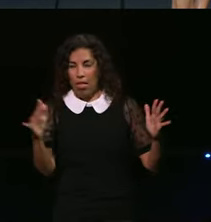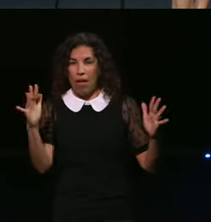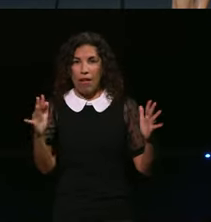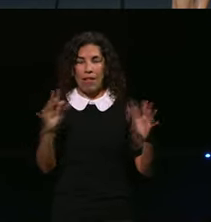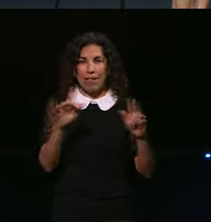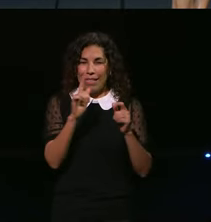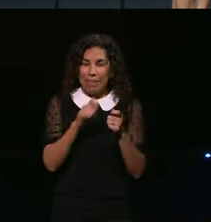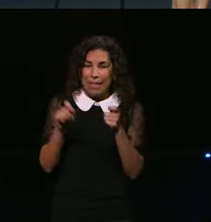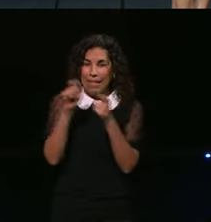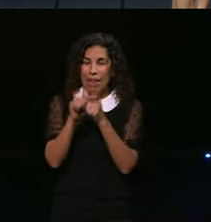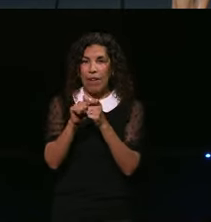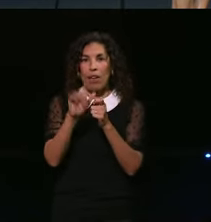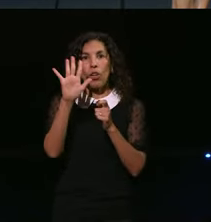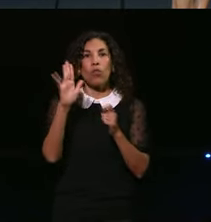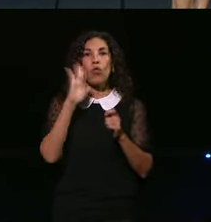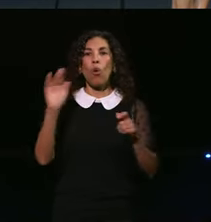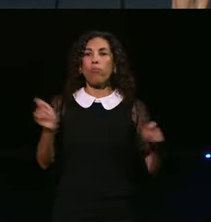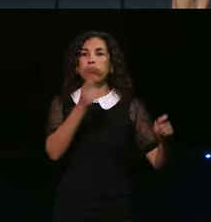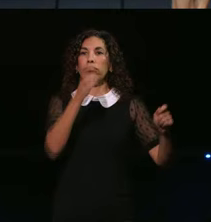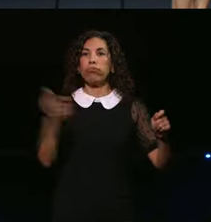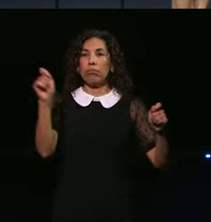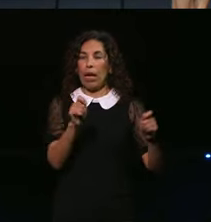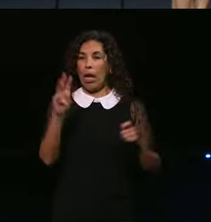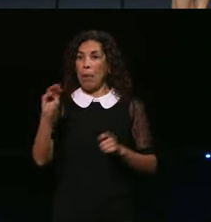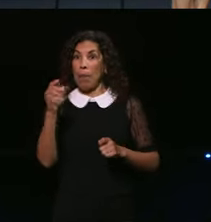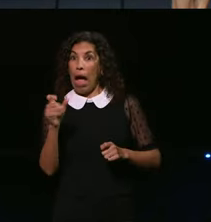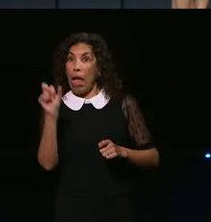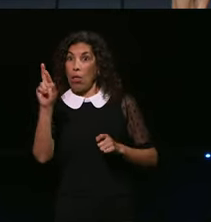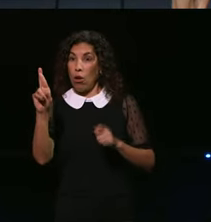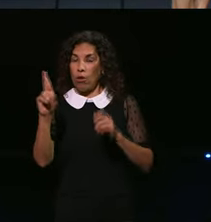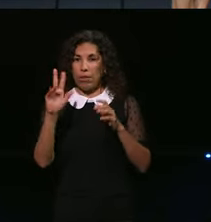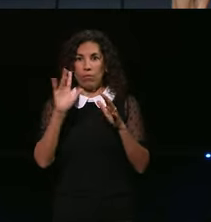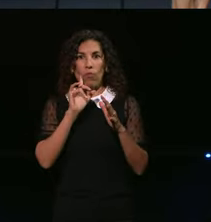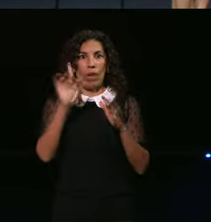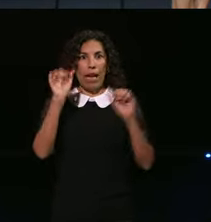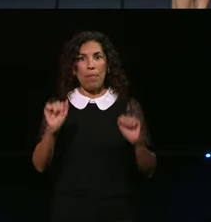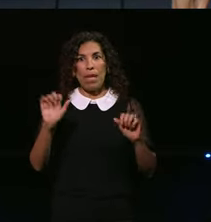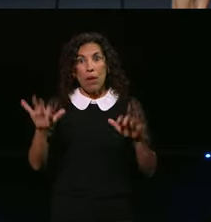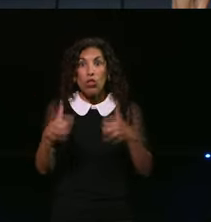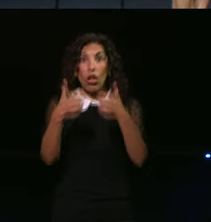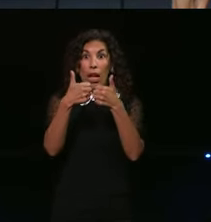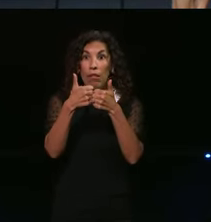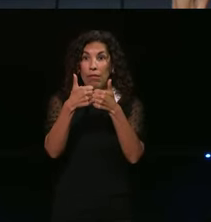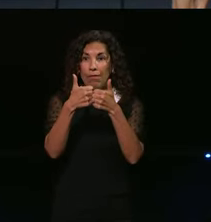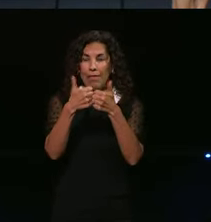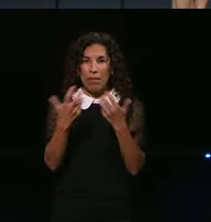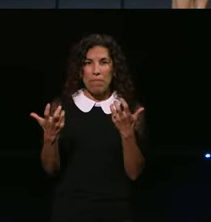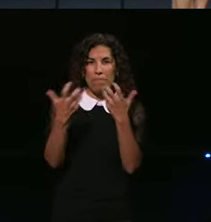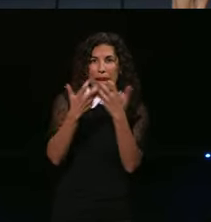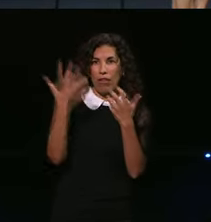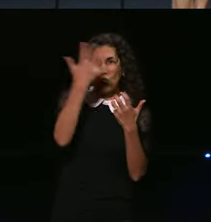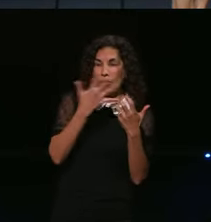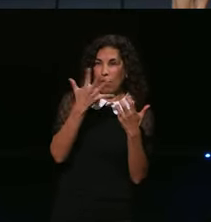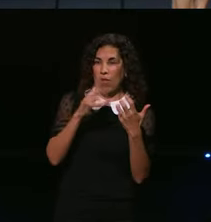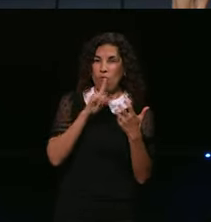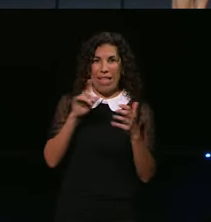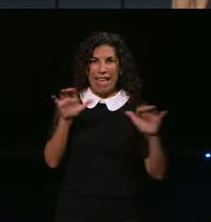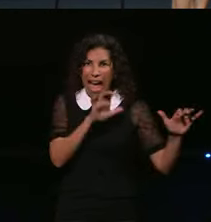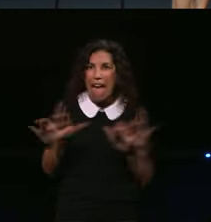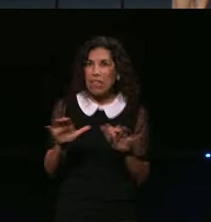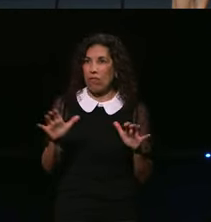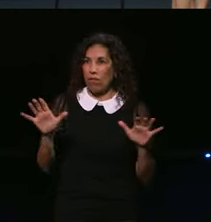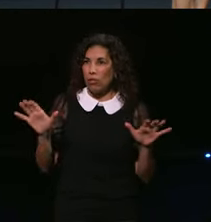certain scenes, such as his conducting the Mailer piece, that provided extra challenging with matching his looks? Because he was quite active in